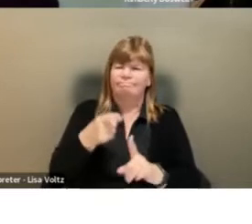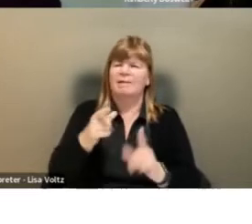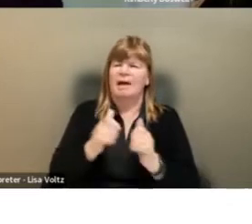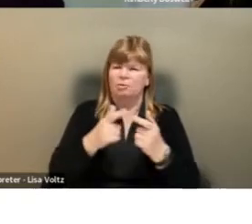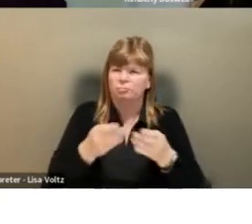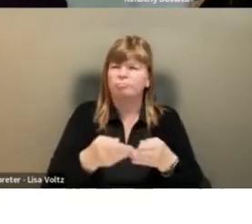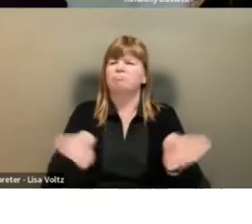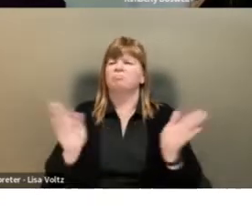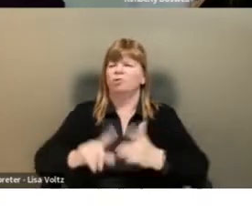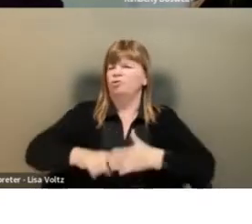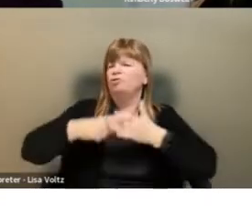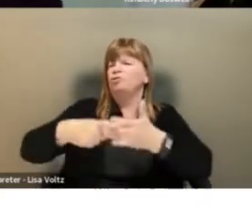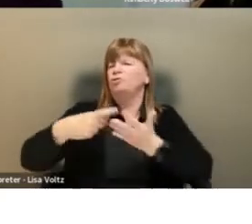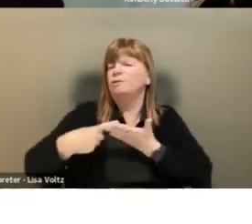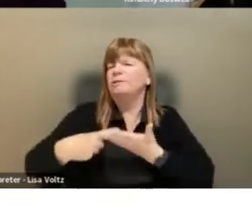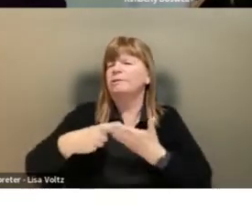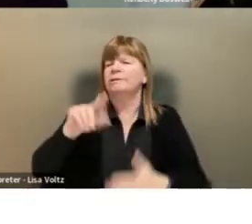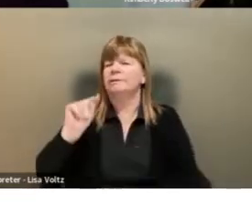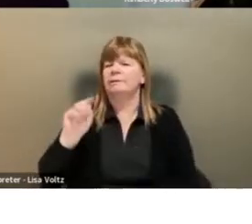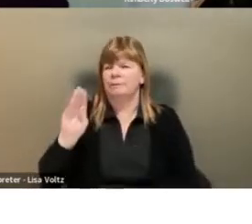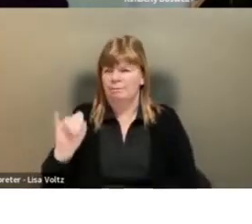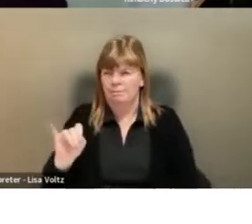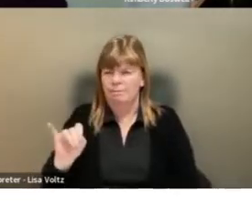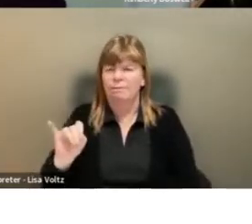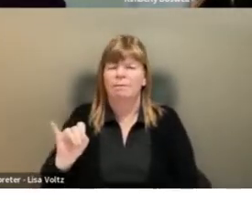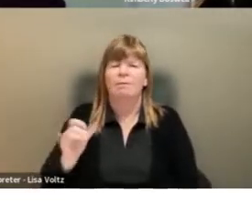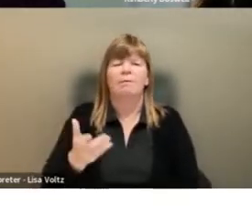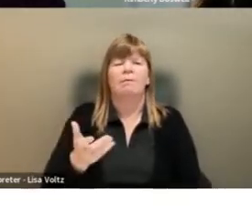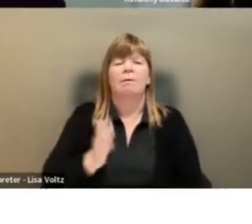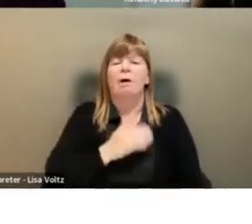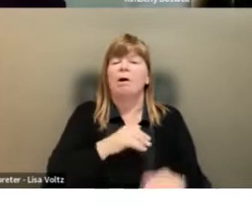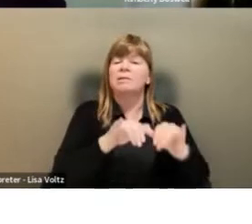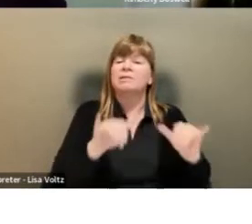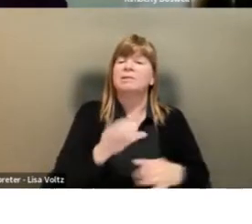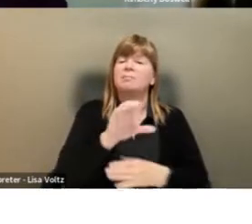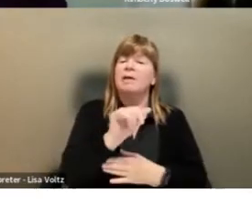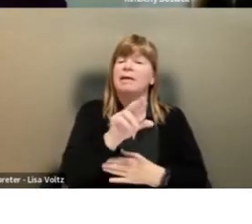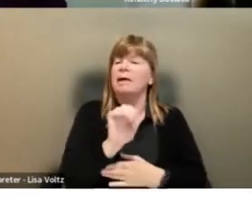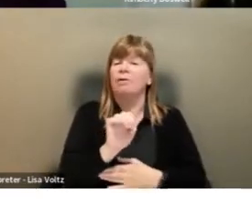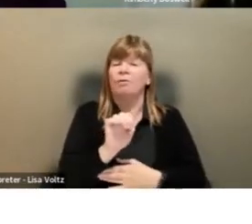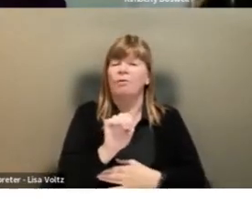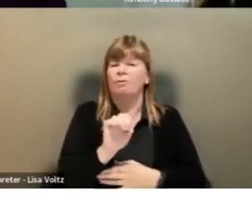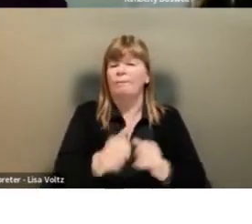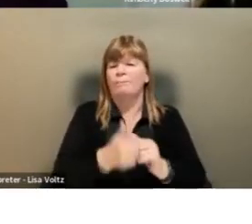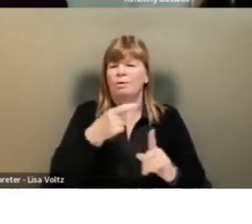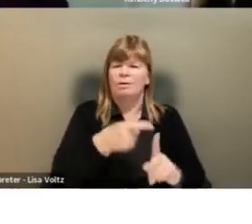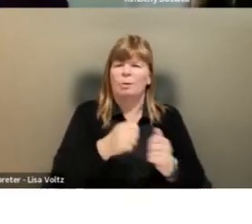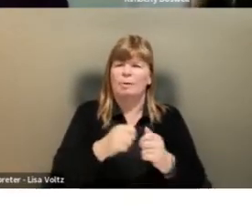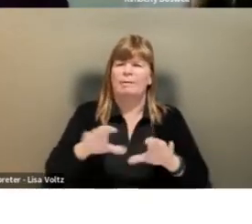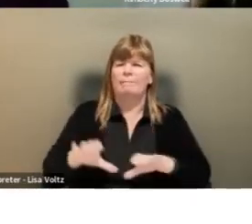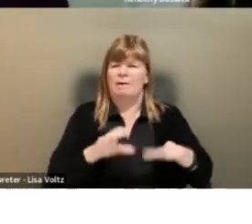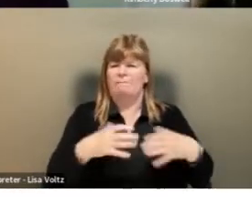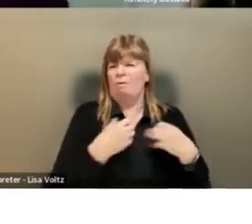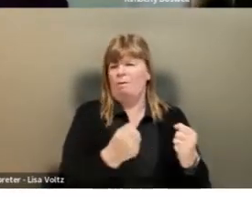have the conversation about traumatic brain injury. Our system of care, particularly on the behavioral health side,